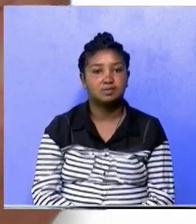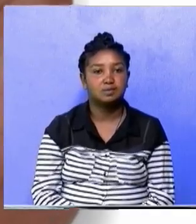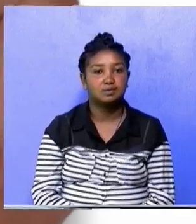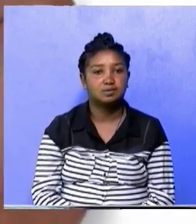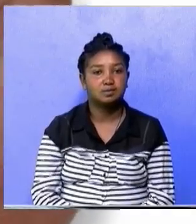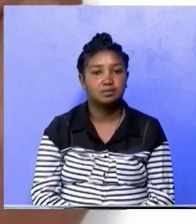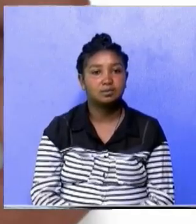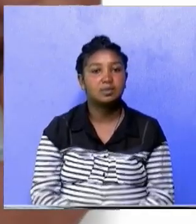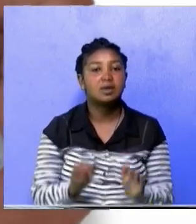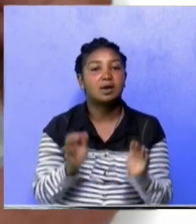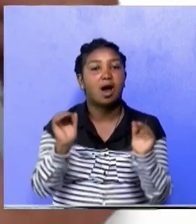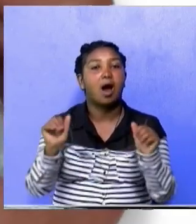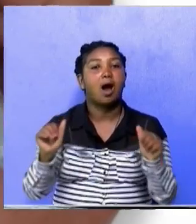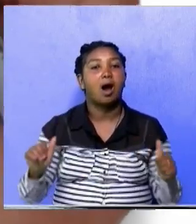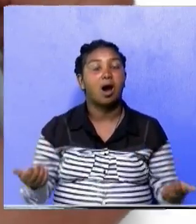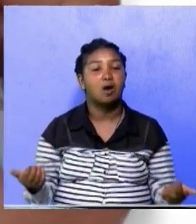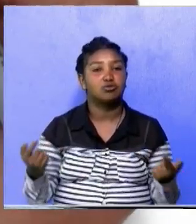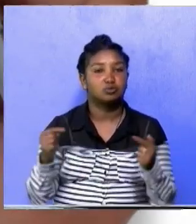how to